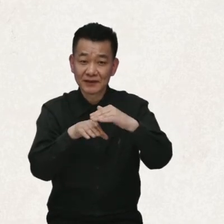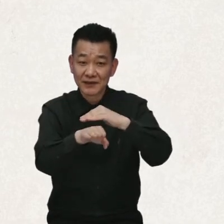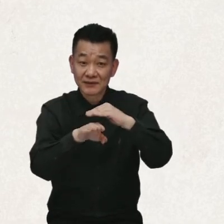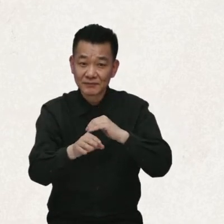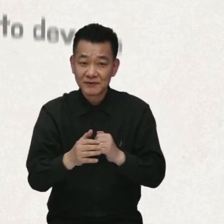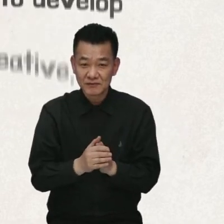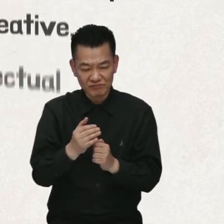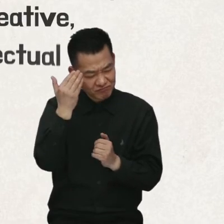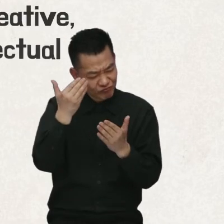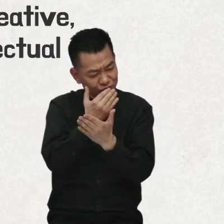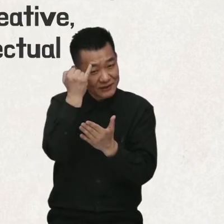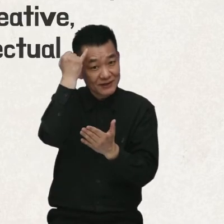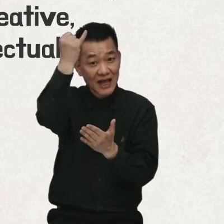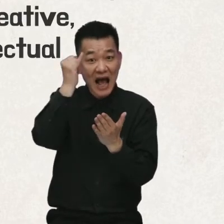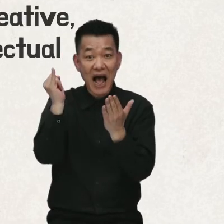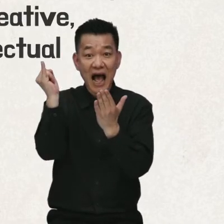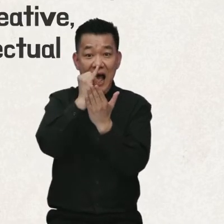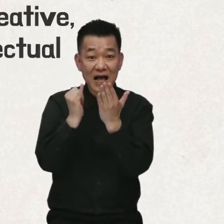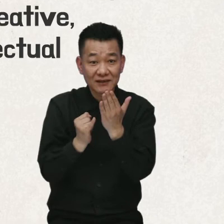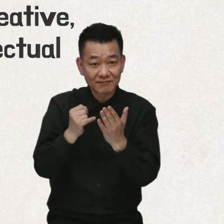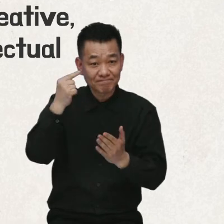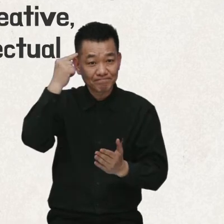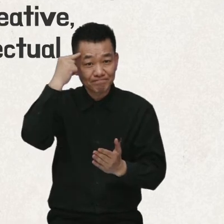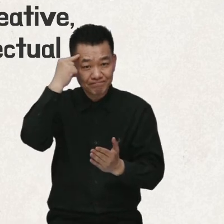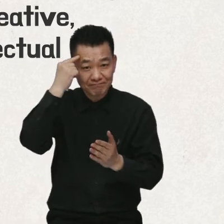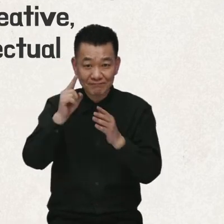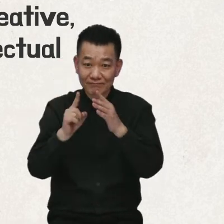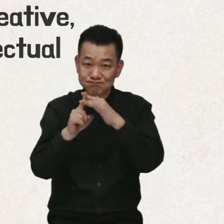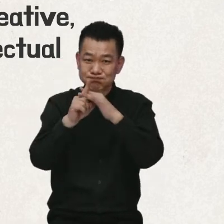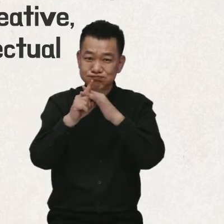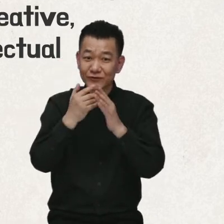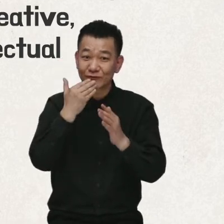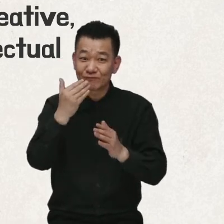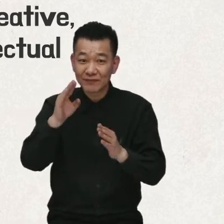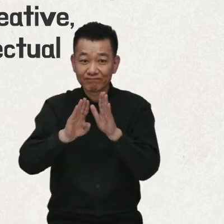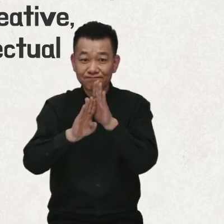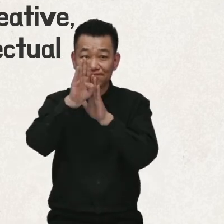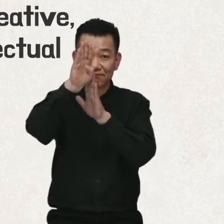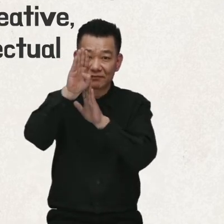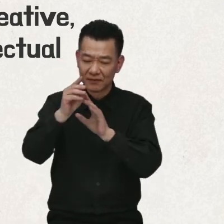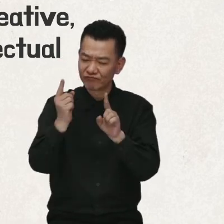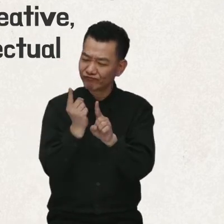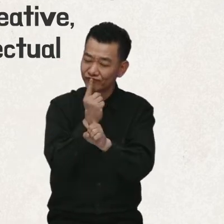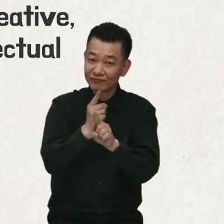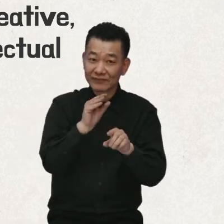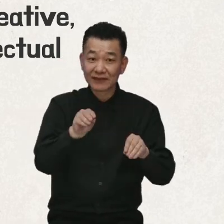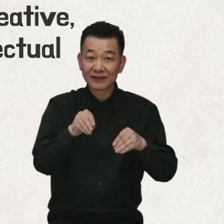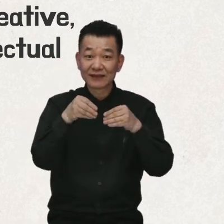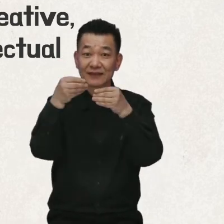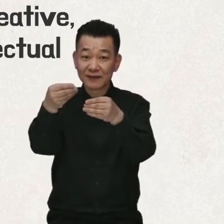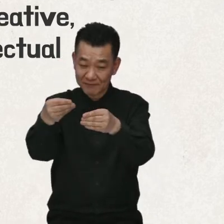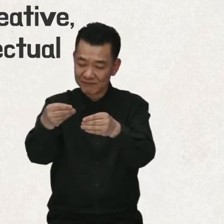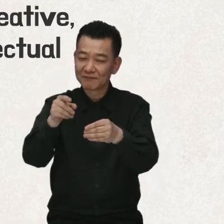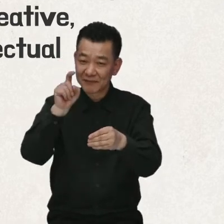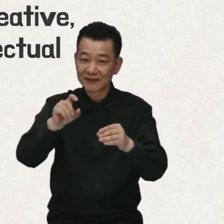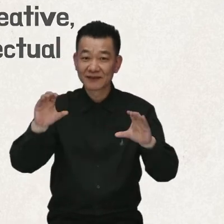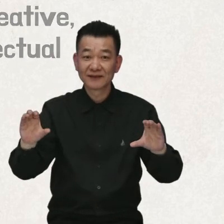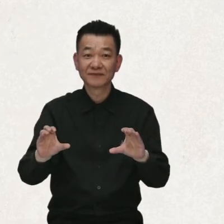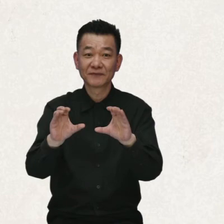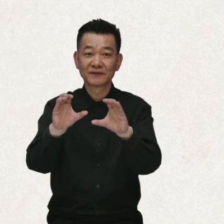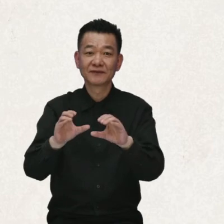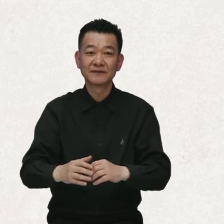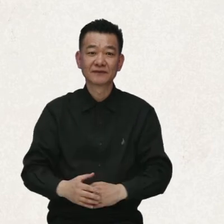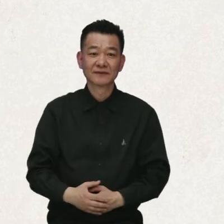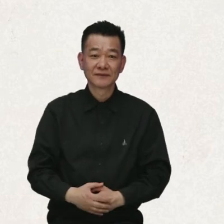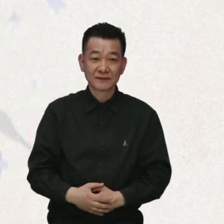Additionally, appropriate measures to develop and utilize their creative, artistic, and intellectual potential should be taken.